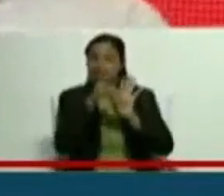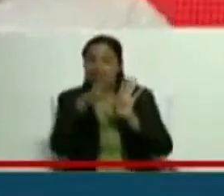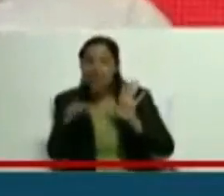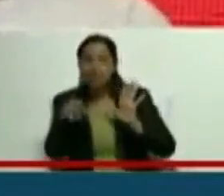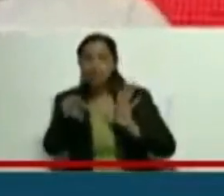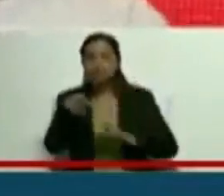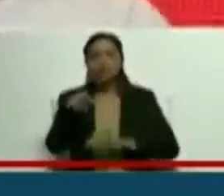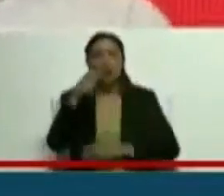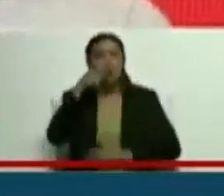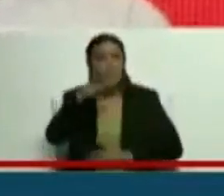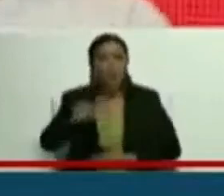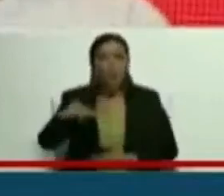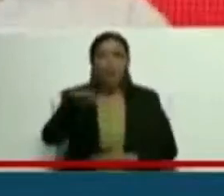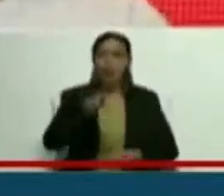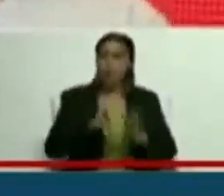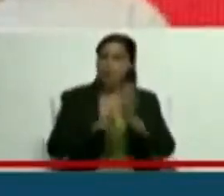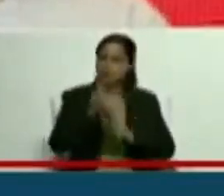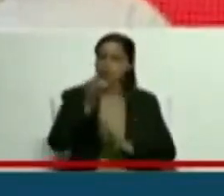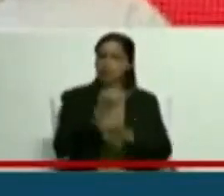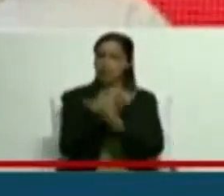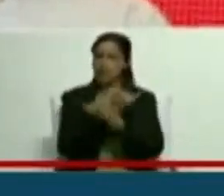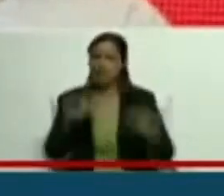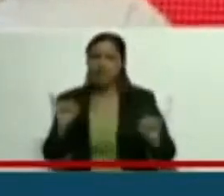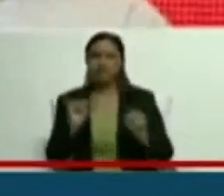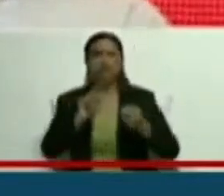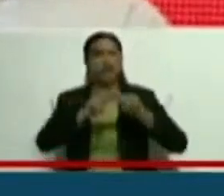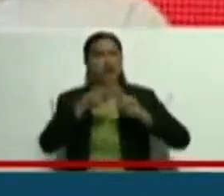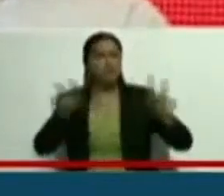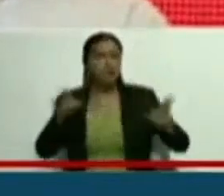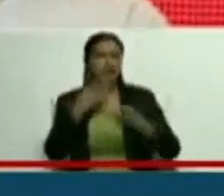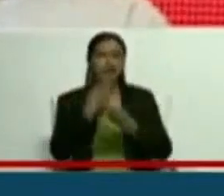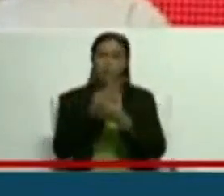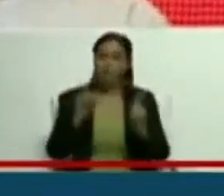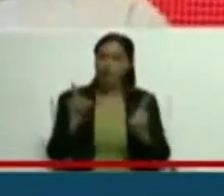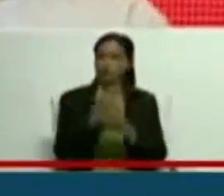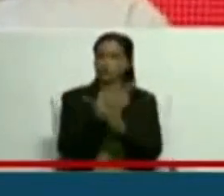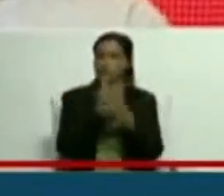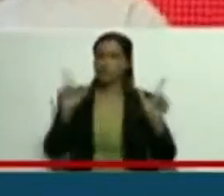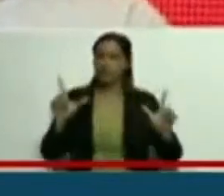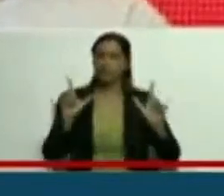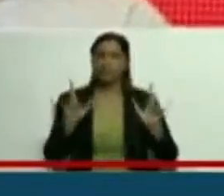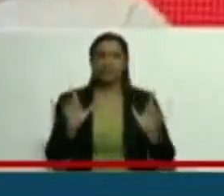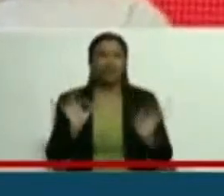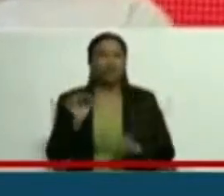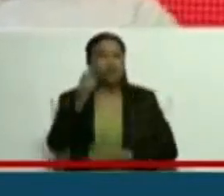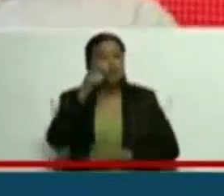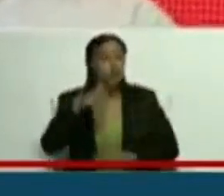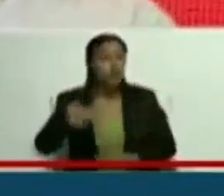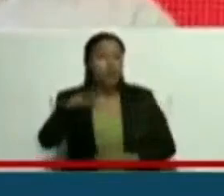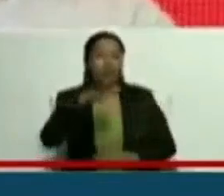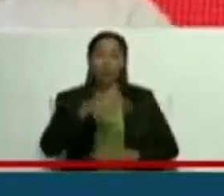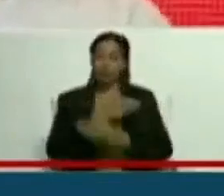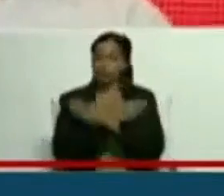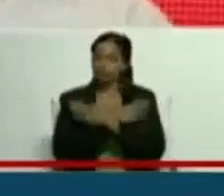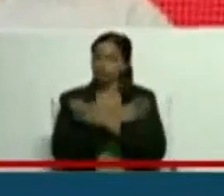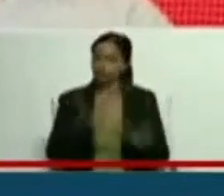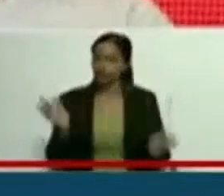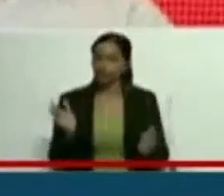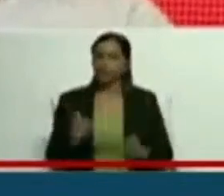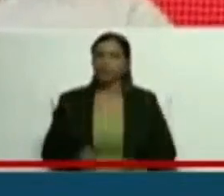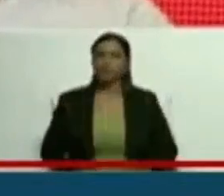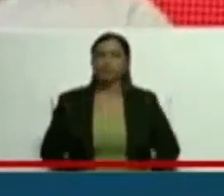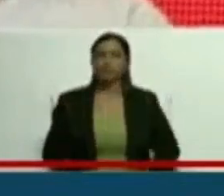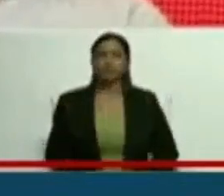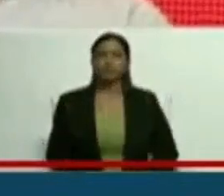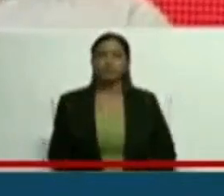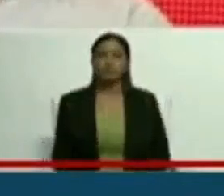fighting for the rights of the people to the independence, to the freedom, to the sovereignty, to the